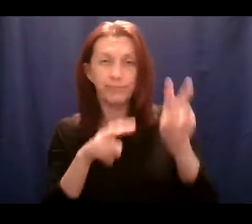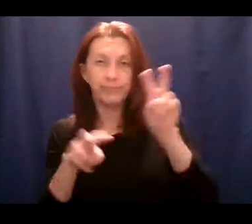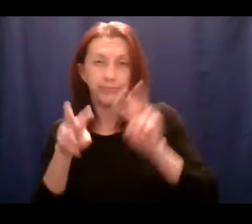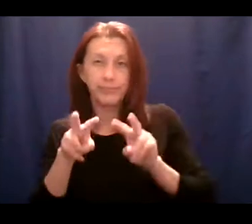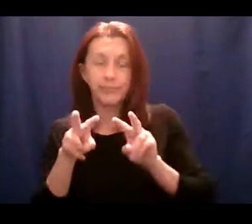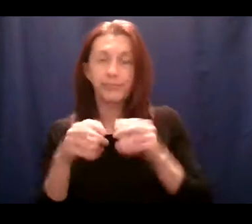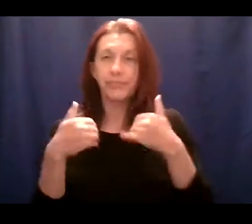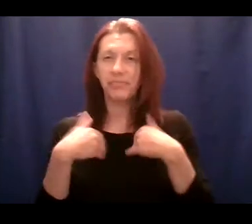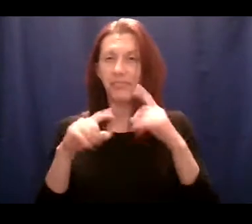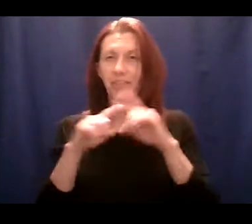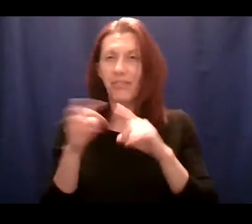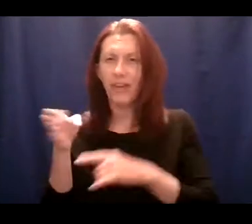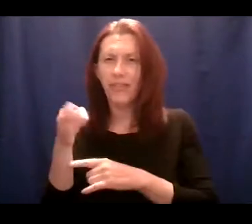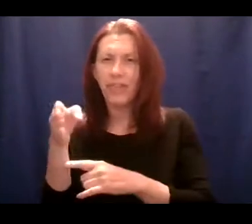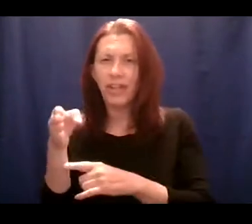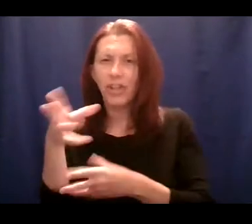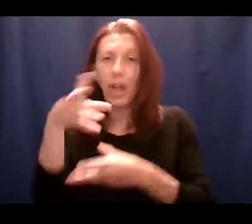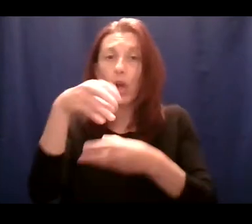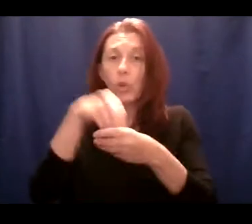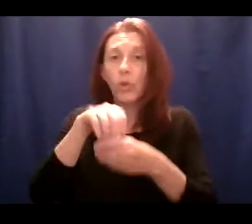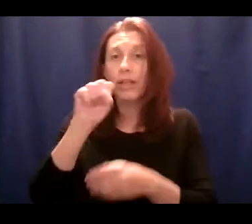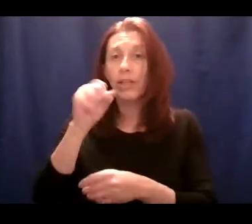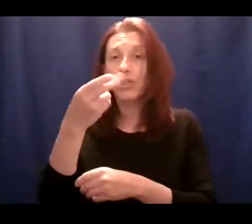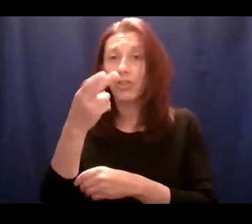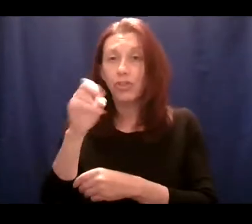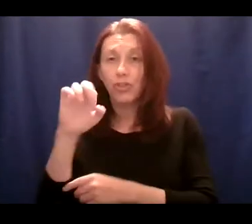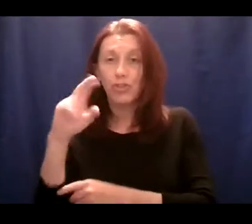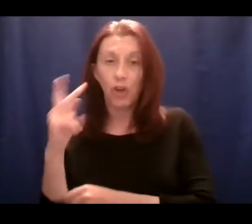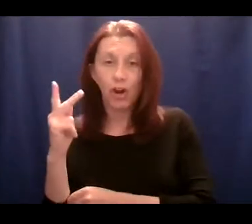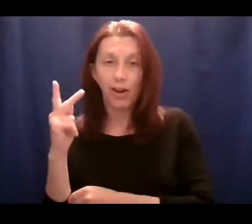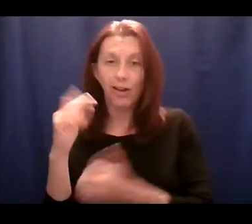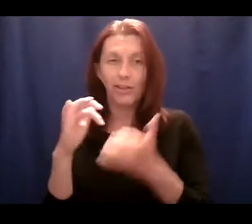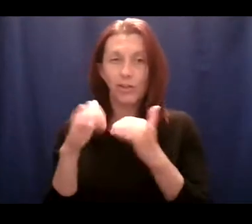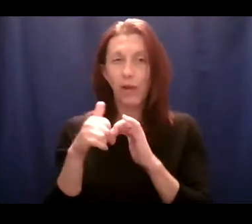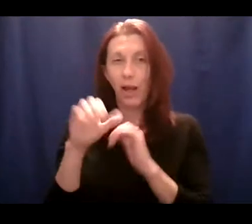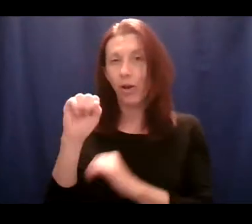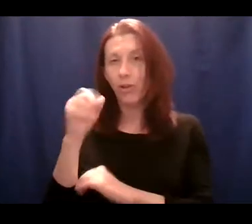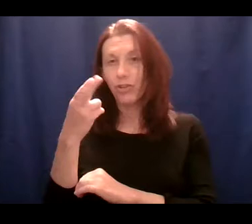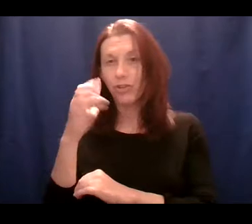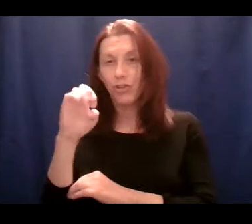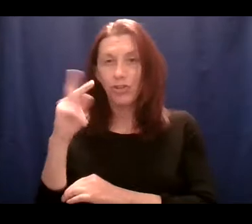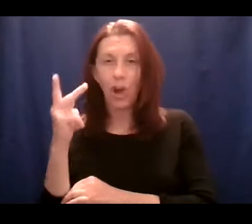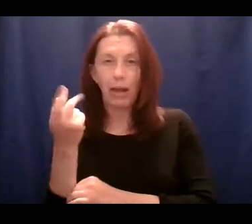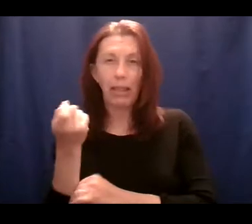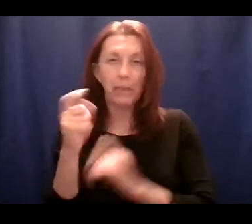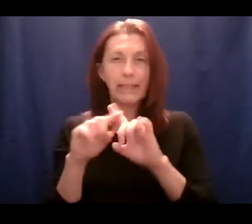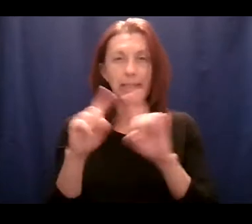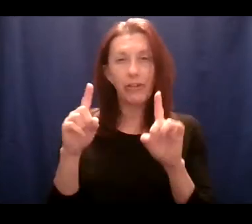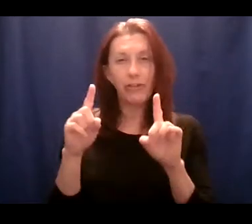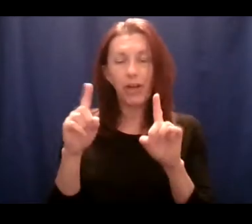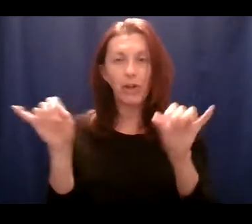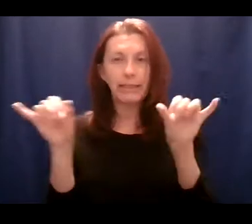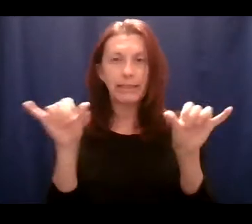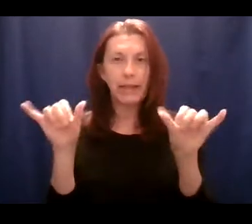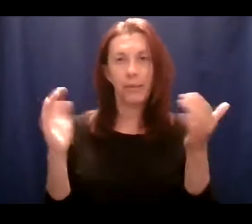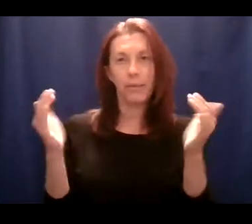including our sharks. So how are sharks maybe a little different or the same compared to our